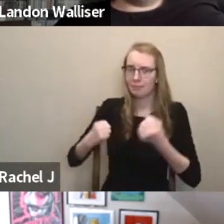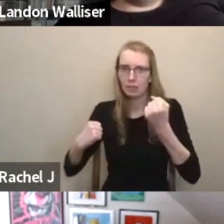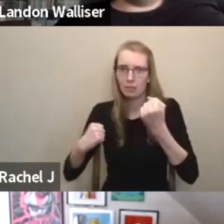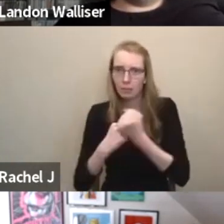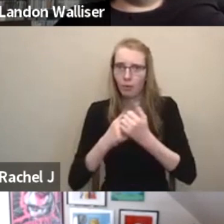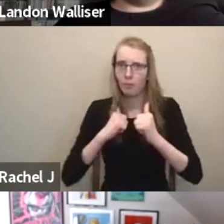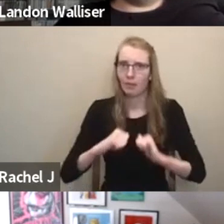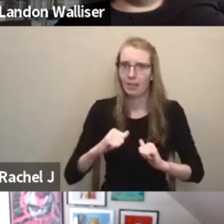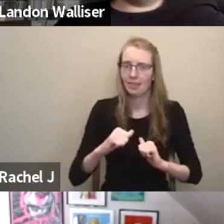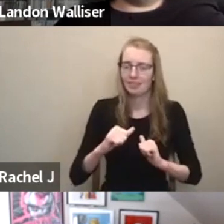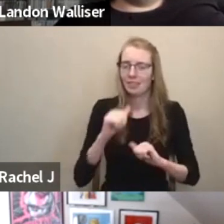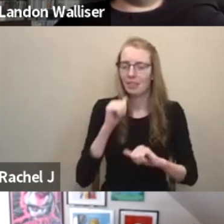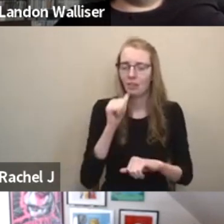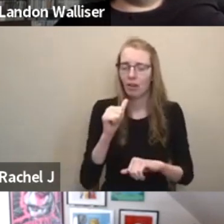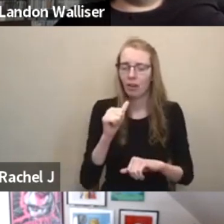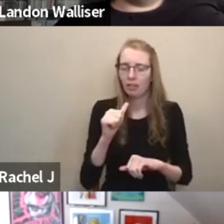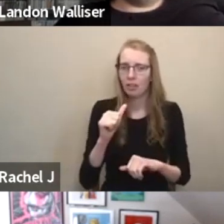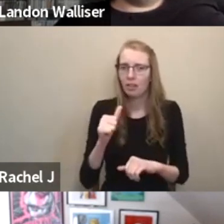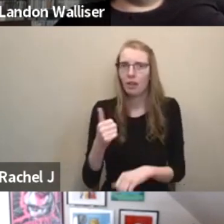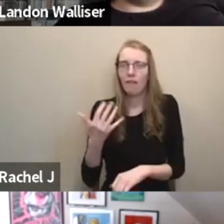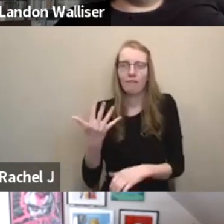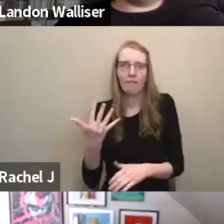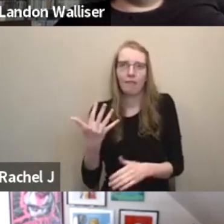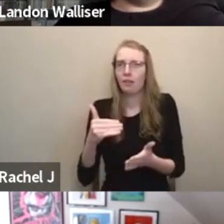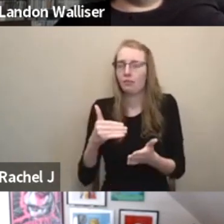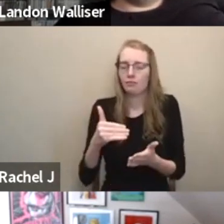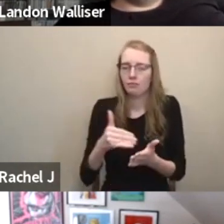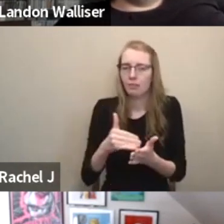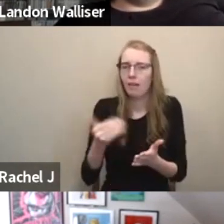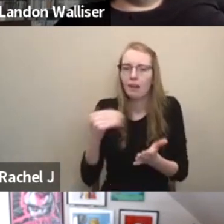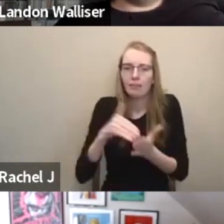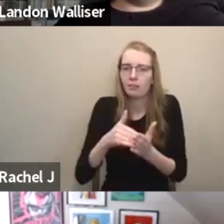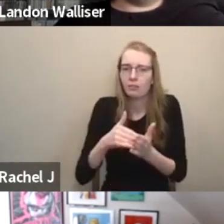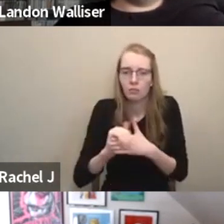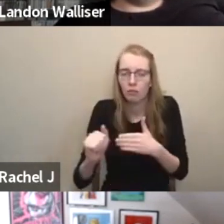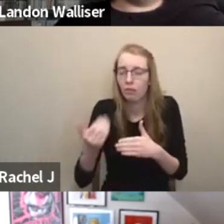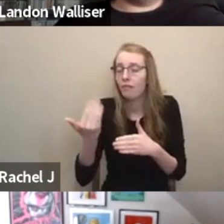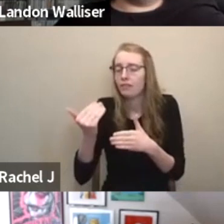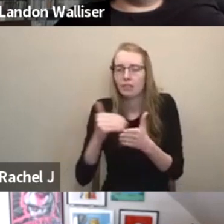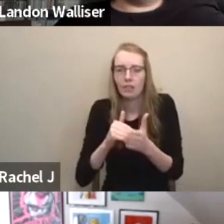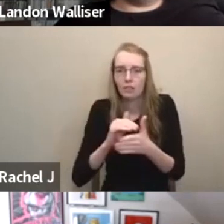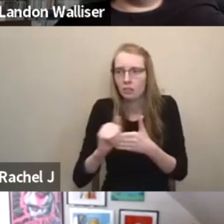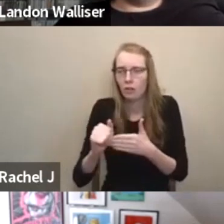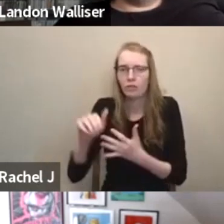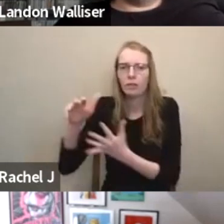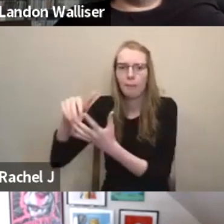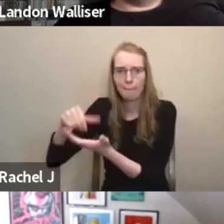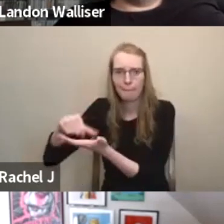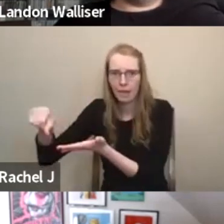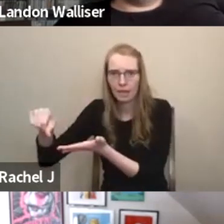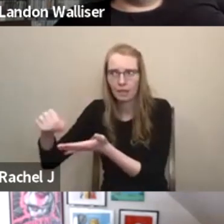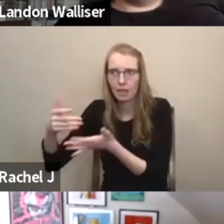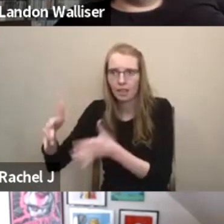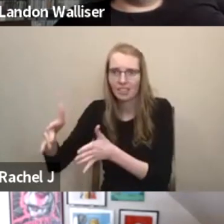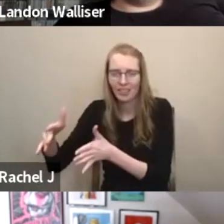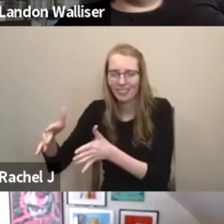$5,000 or $15,000 or whatever the commissioning fee is going to be. And then when you're like, okay, my play's